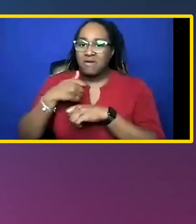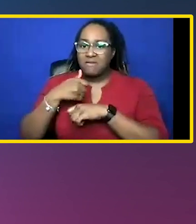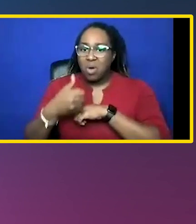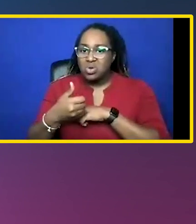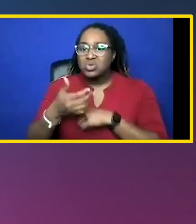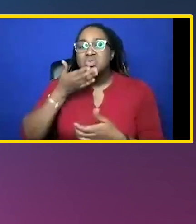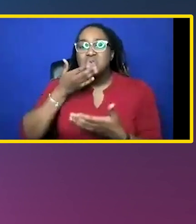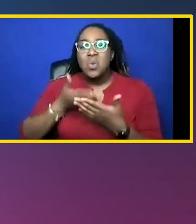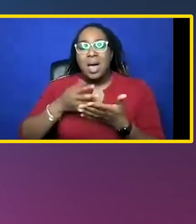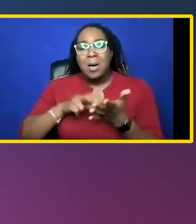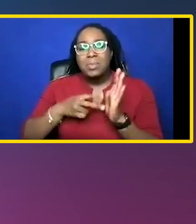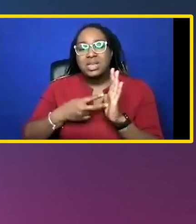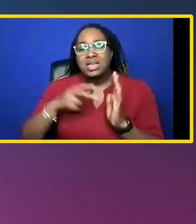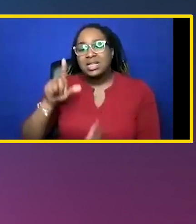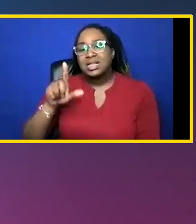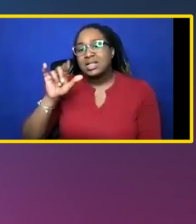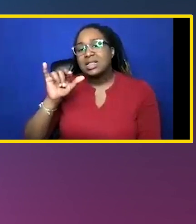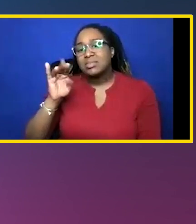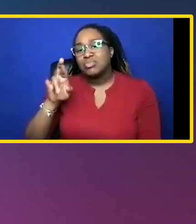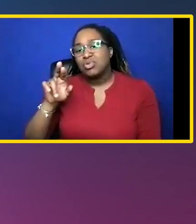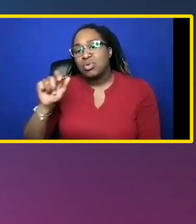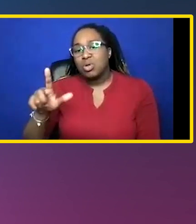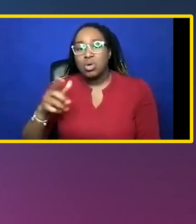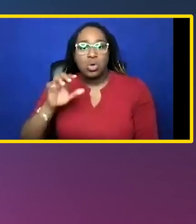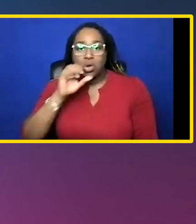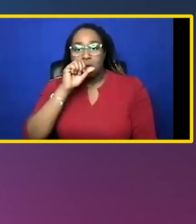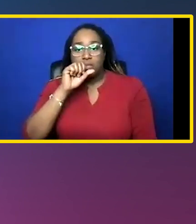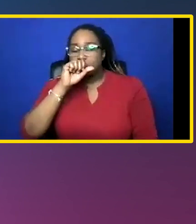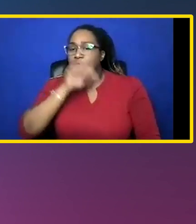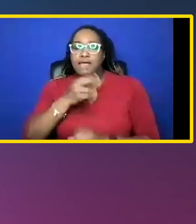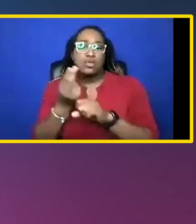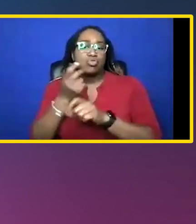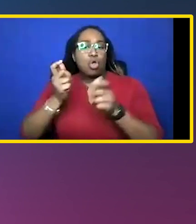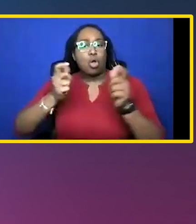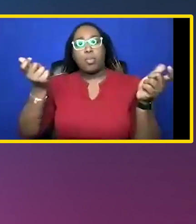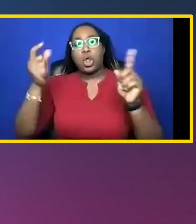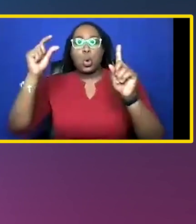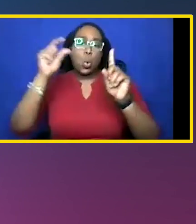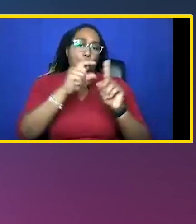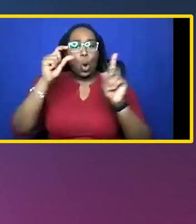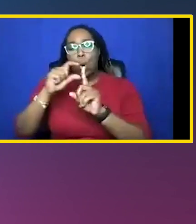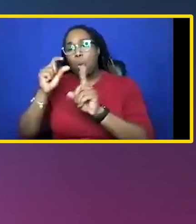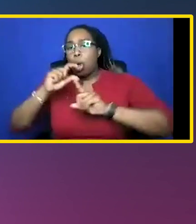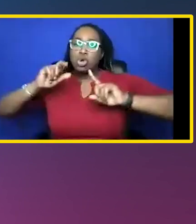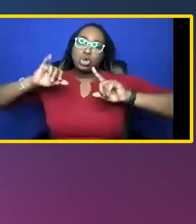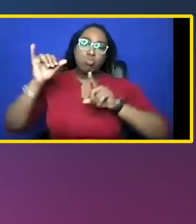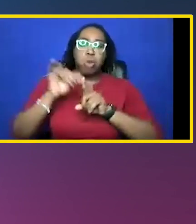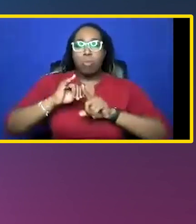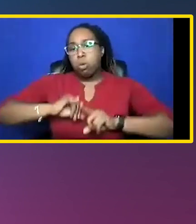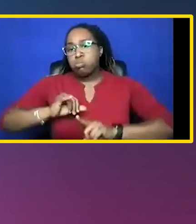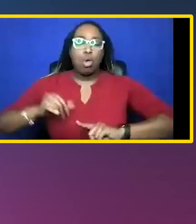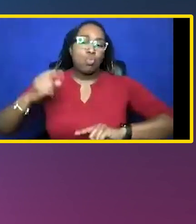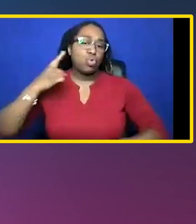well-meaning liberal, right? Like, we love to use our big, words from our big, blah, blah, blah, and we think